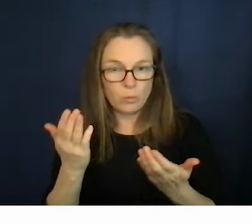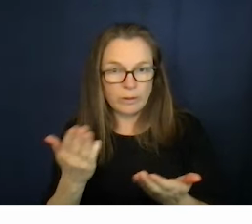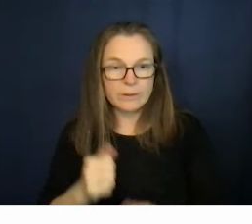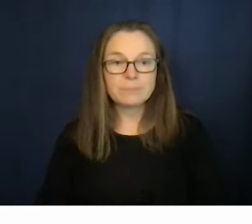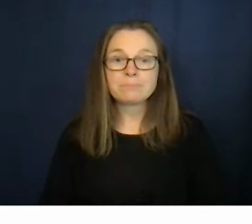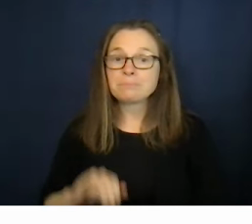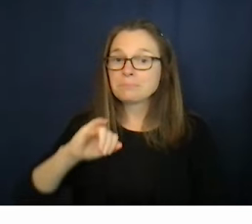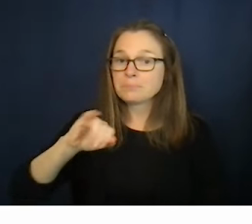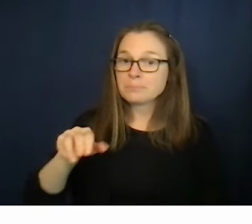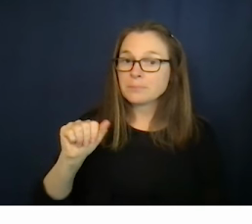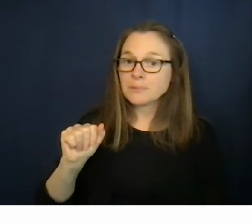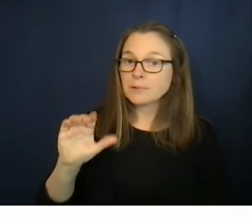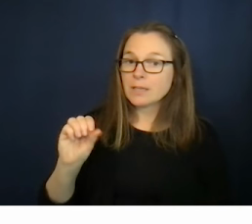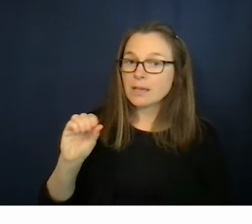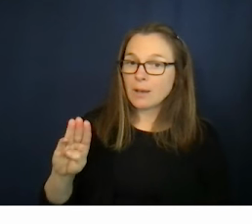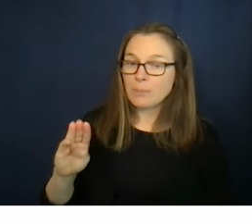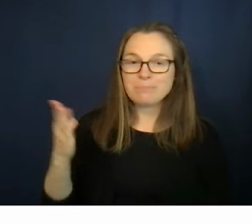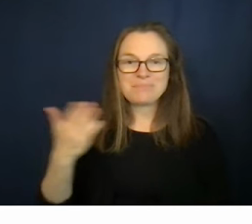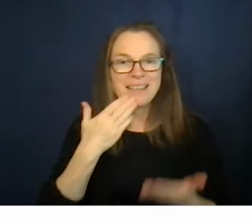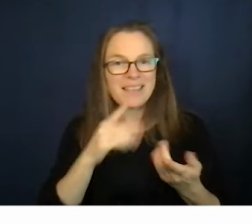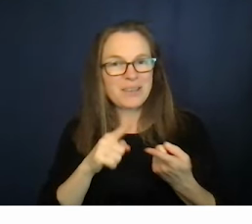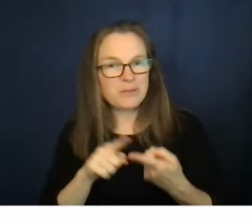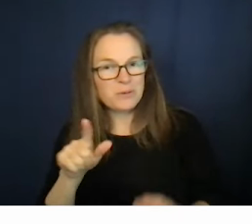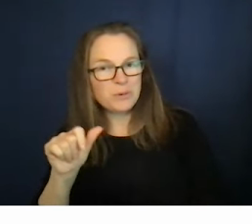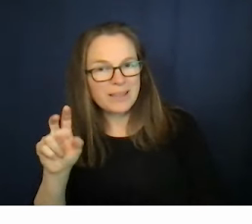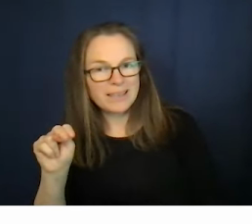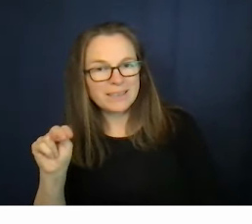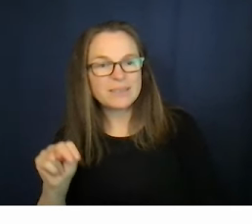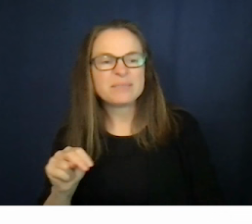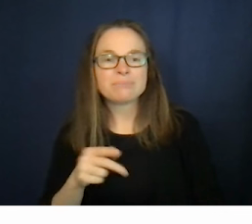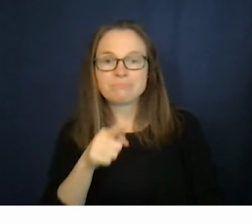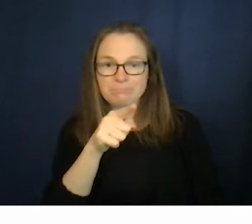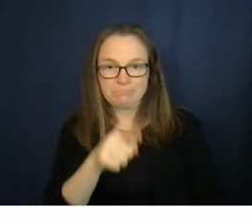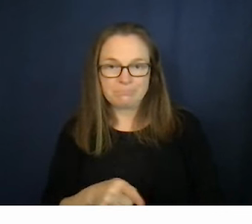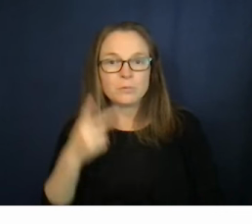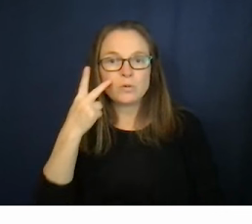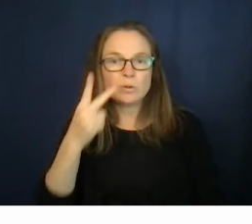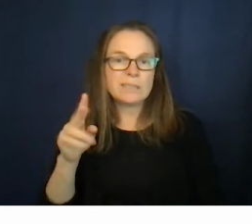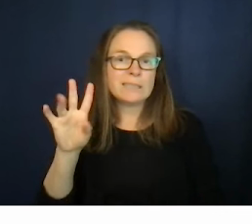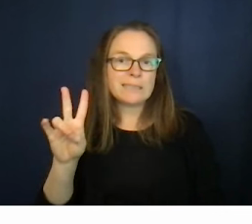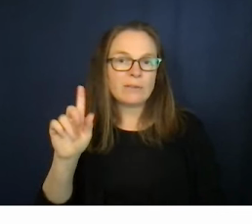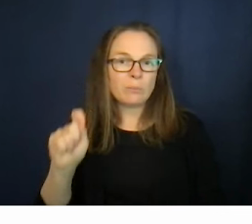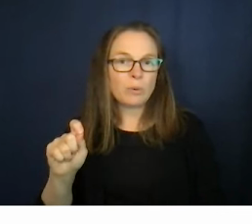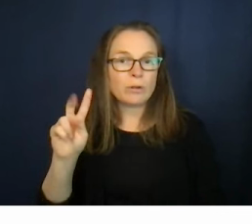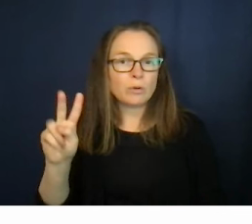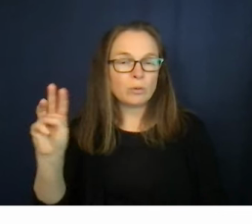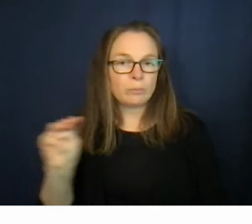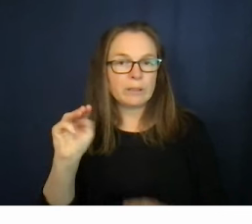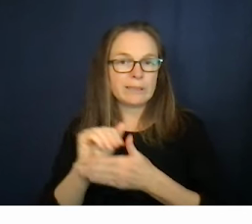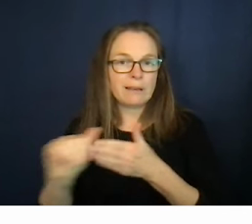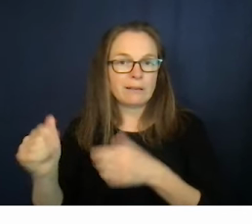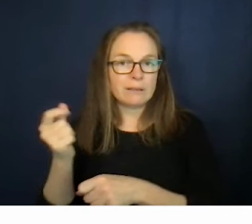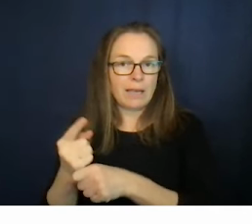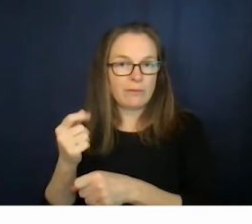And Jacob. Thank you, Lynn. There is approximately $7.2 million a